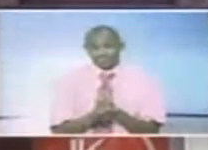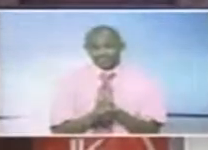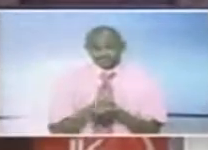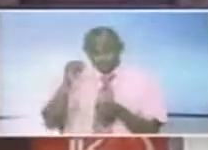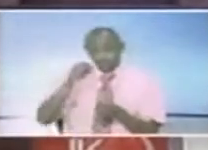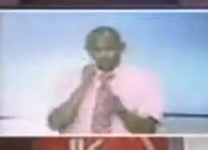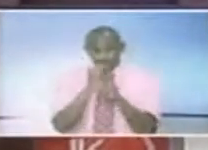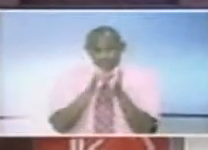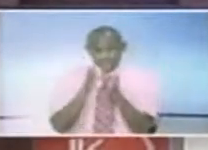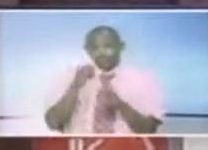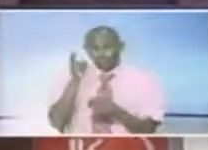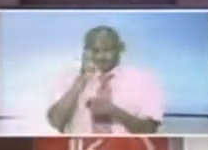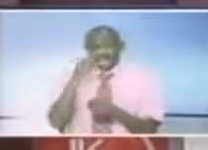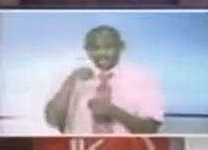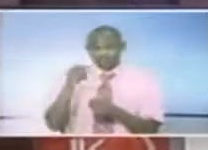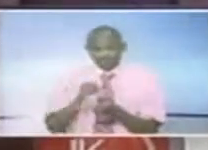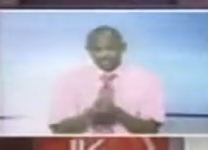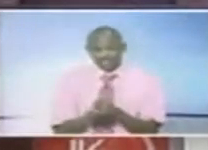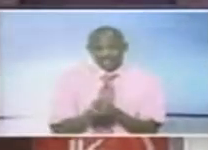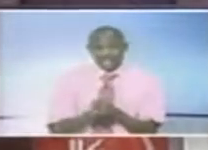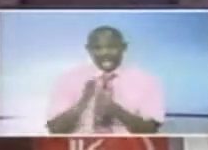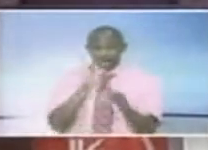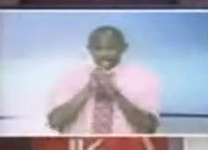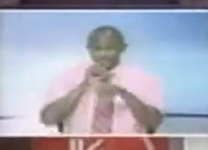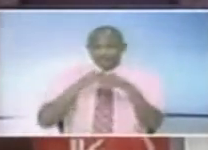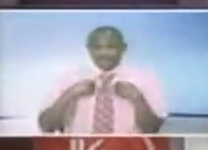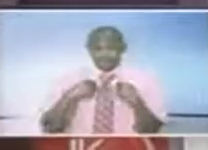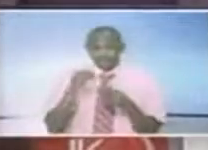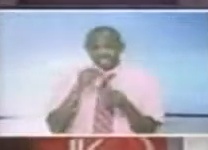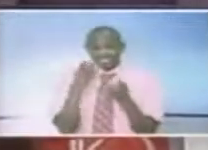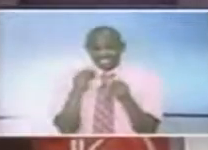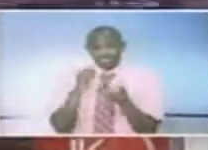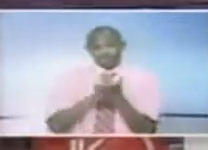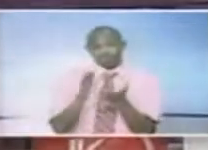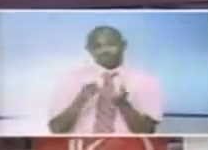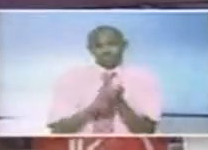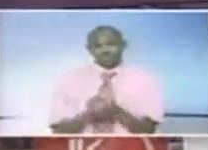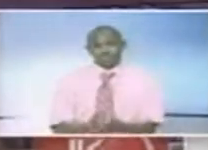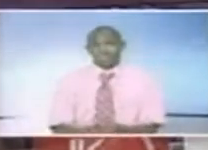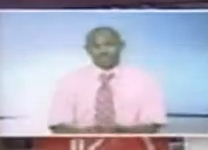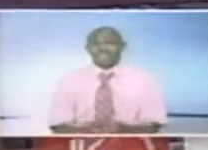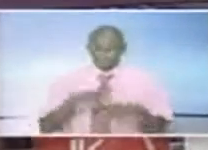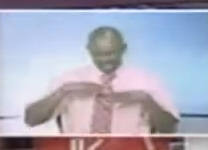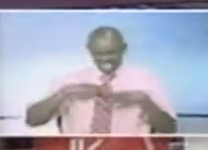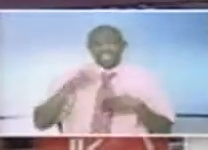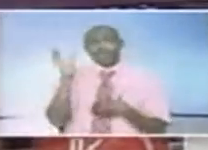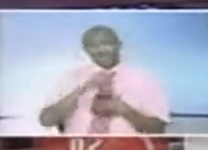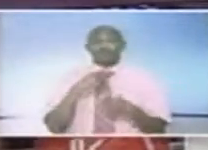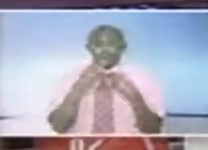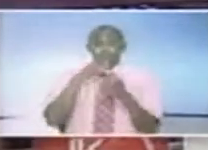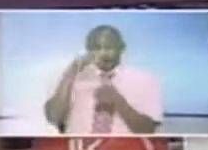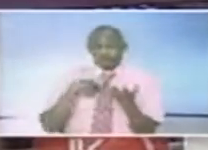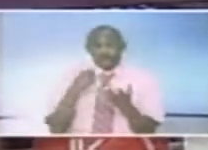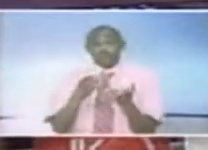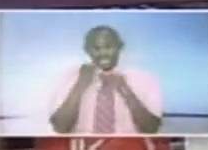it's easy to work around because we don't have a lot of time. Yeah. It will bring out the. Carry on. We're going to take a break, come back, talk a lot more. And also,